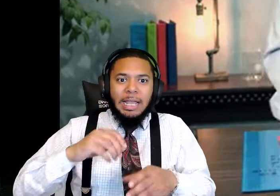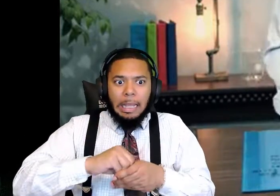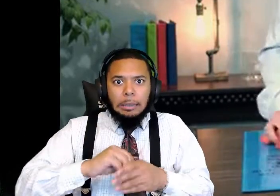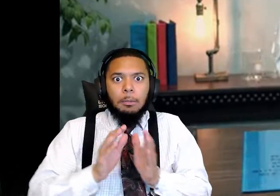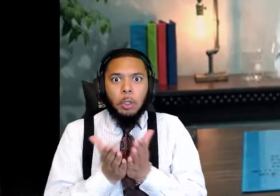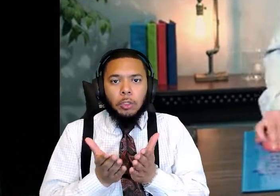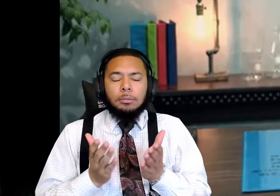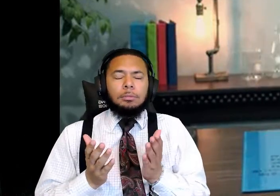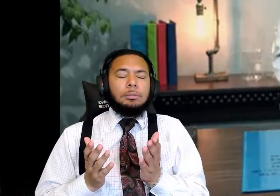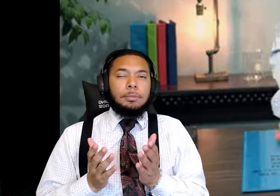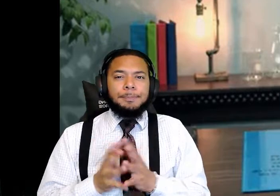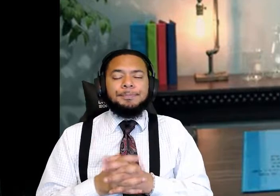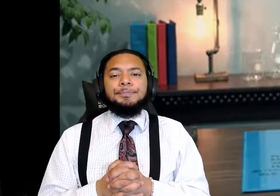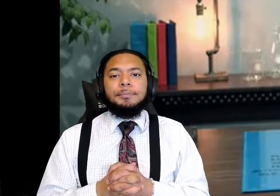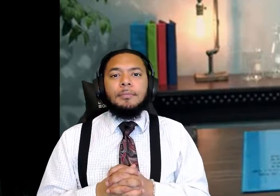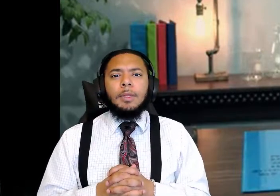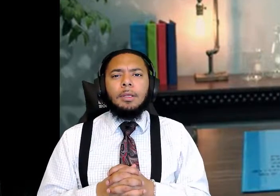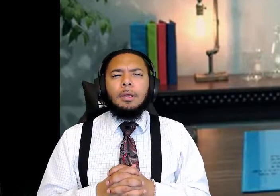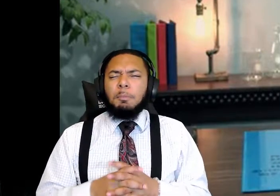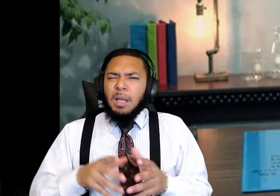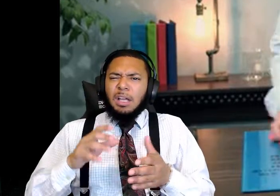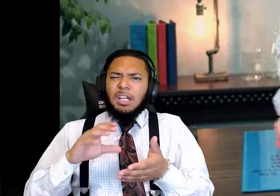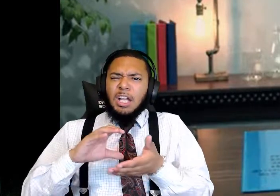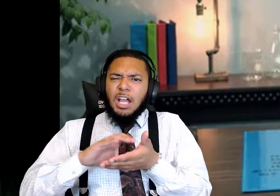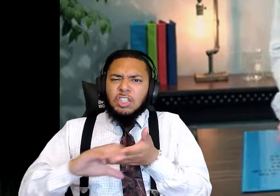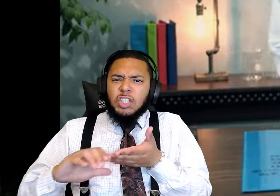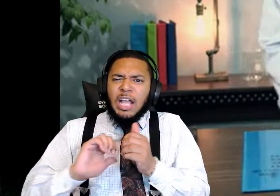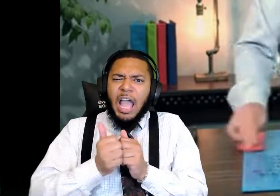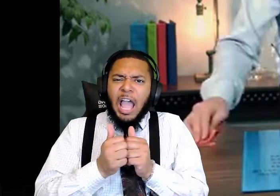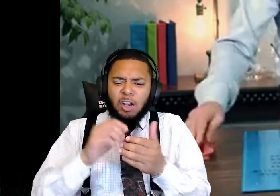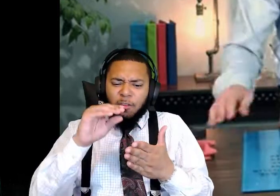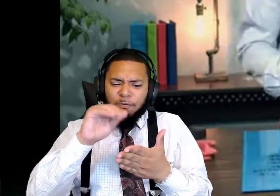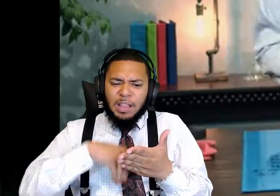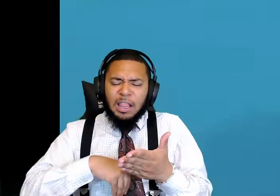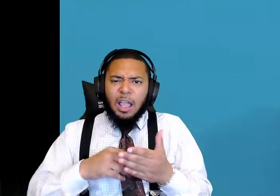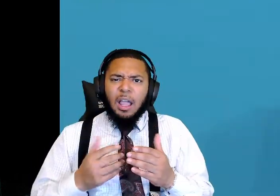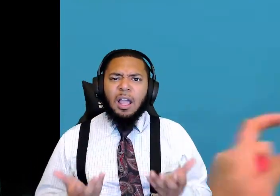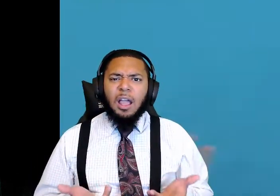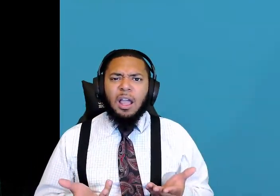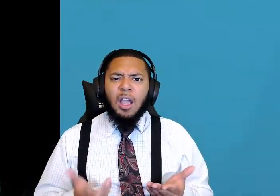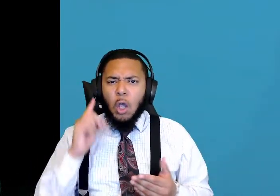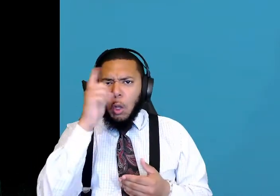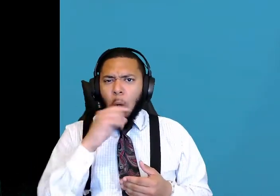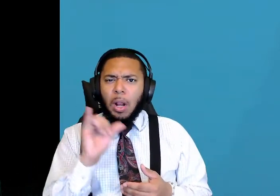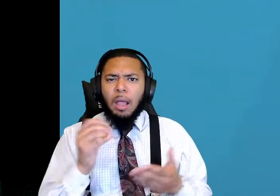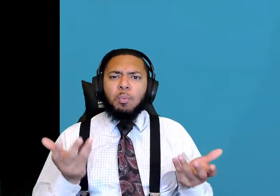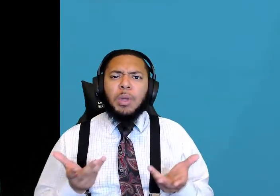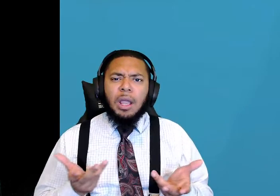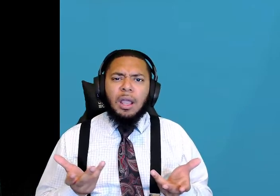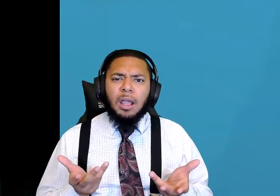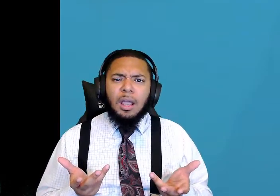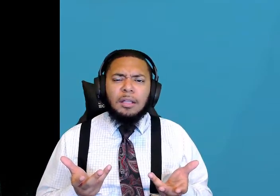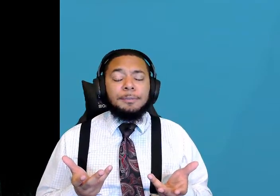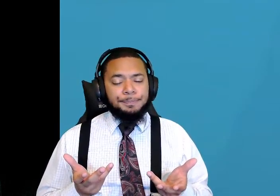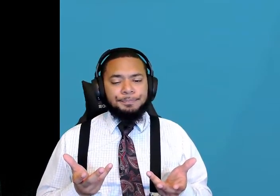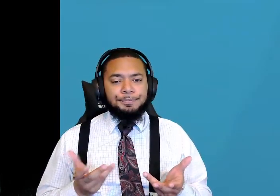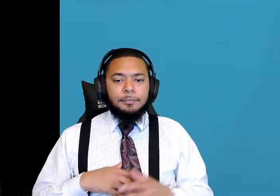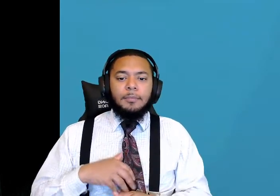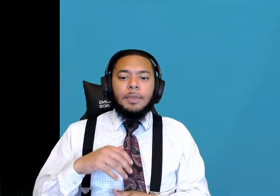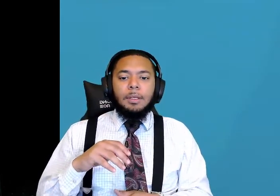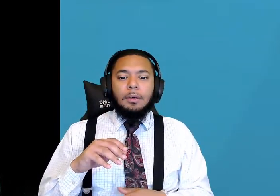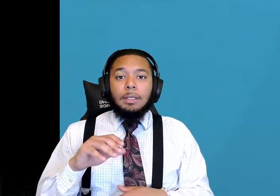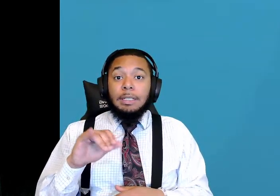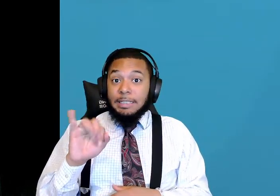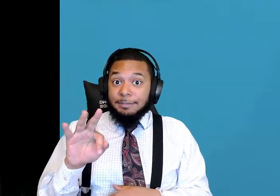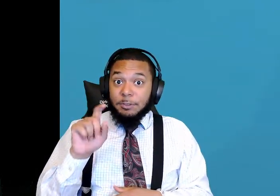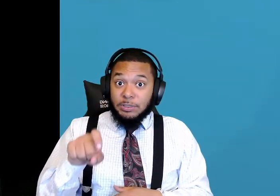So how do you write a check? What does it look like? In the event you ever need to use one, banks will usually offer them